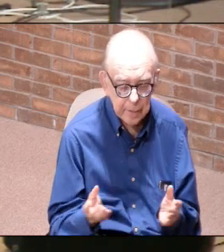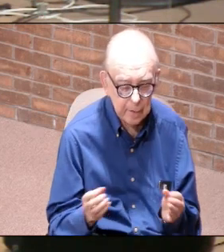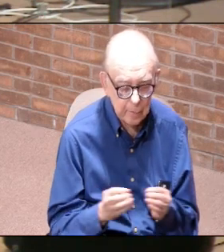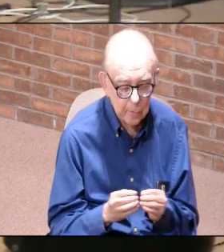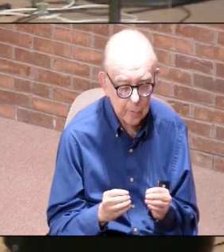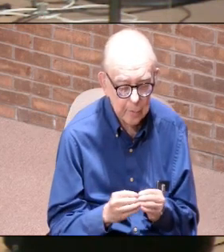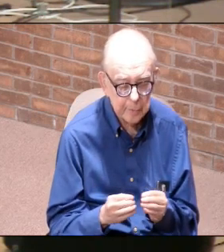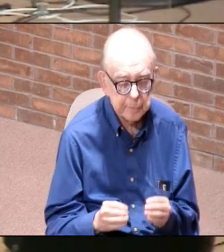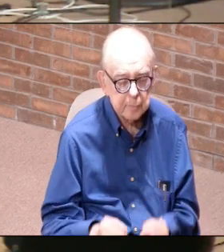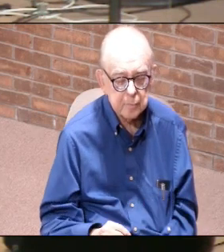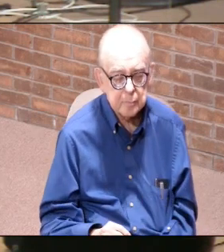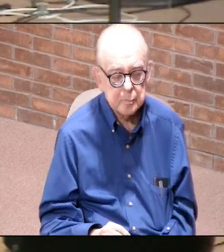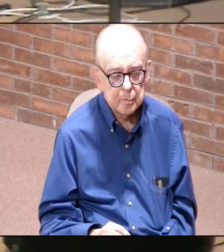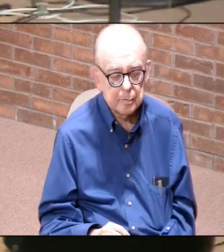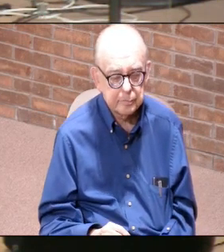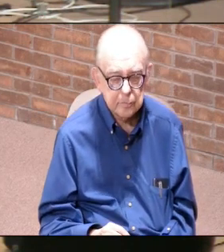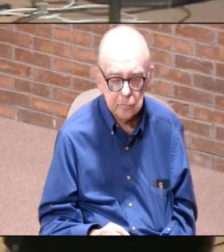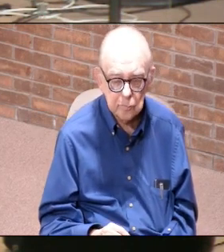anything else,